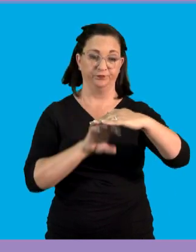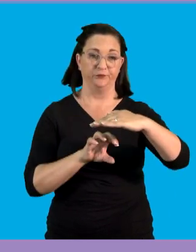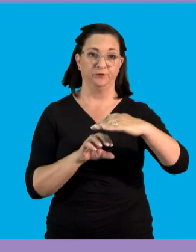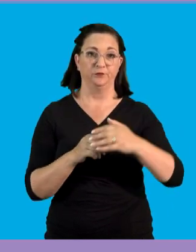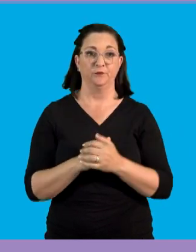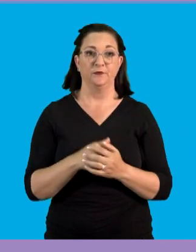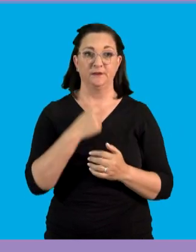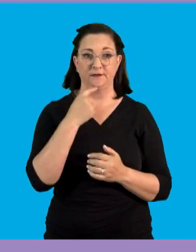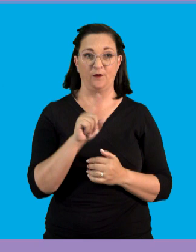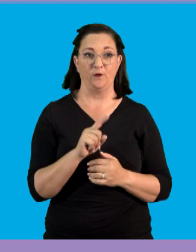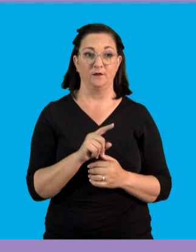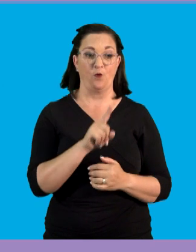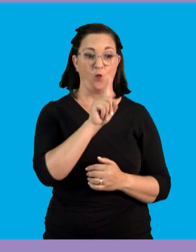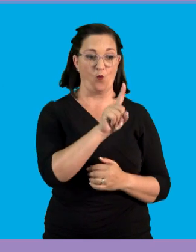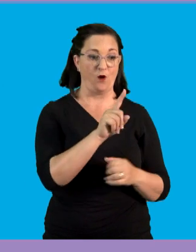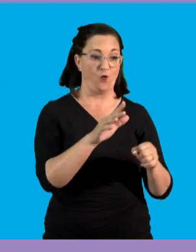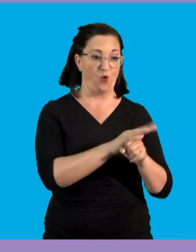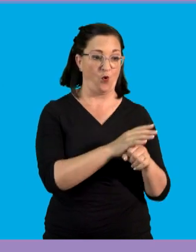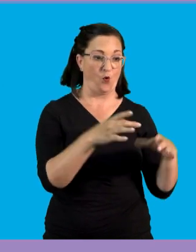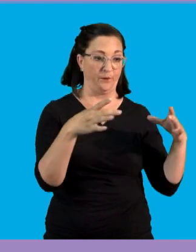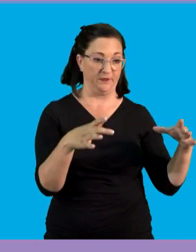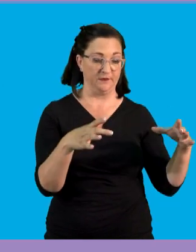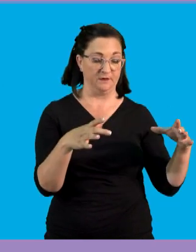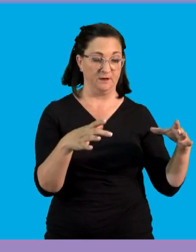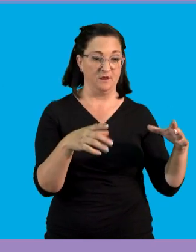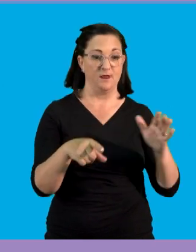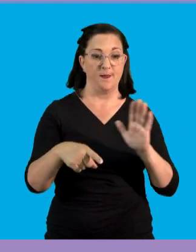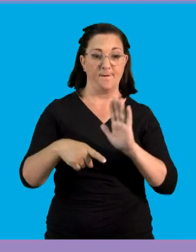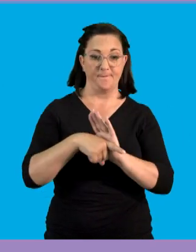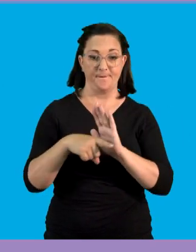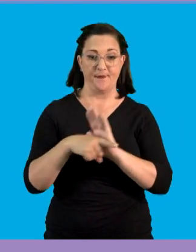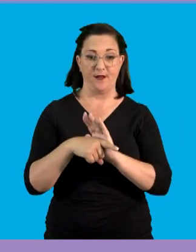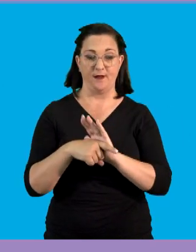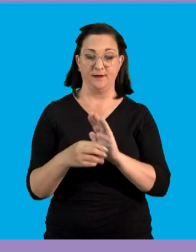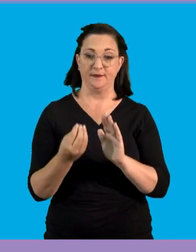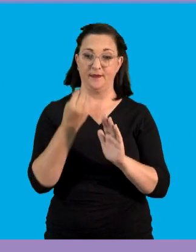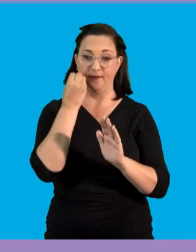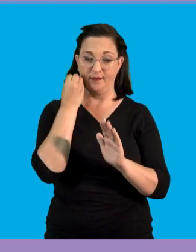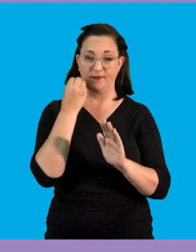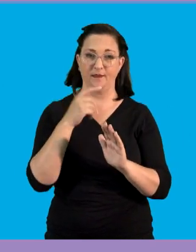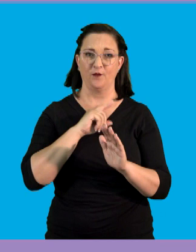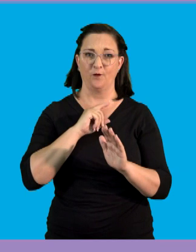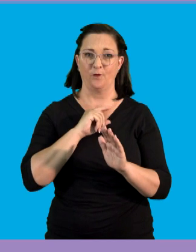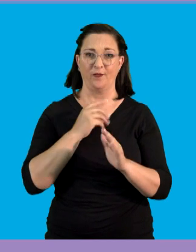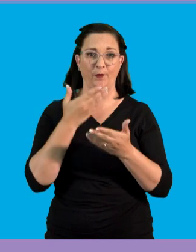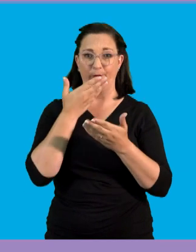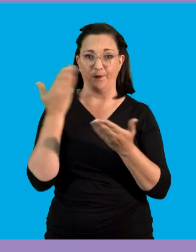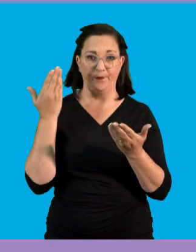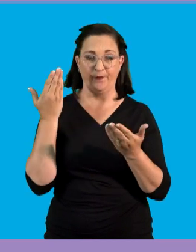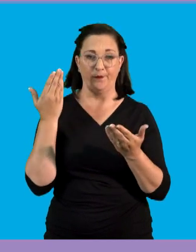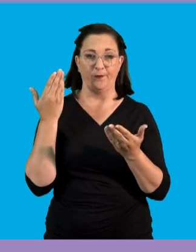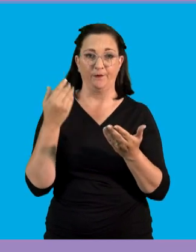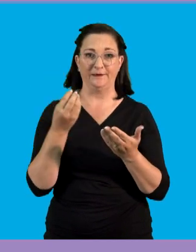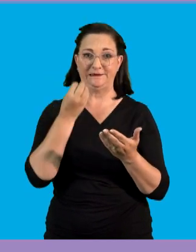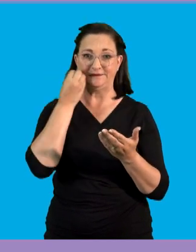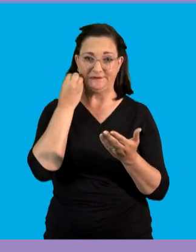So 1 whole pizza minus the eaten pizza. And why are we minusing? It's because he has